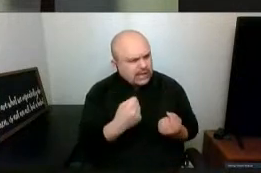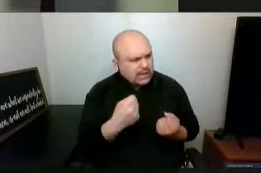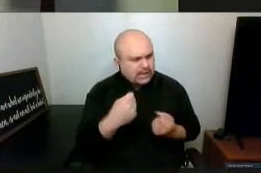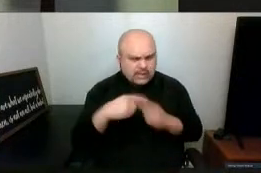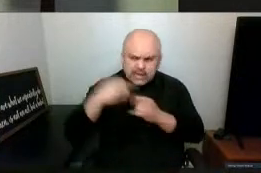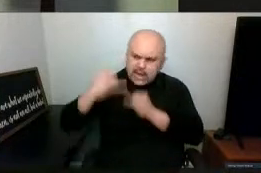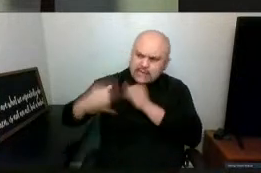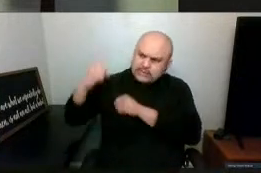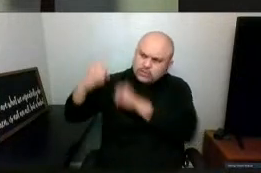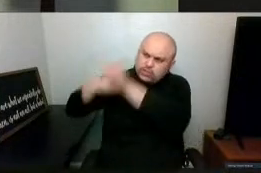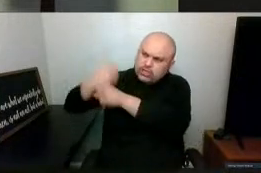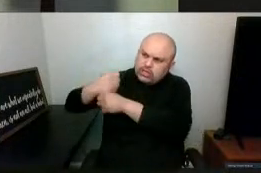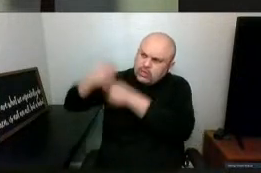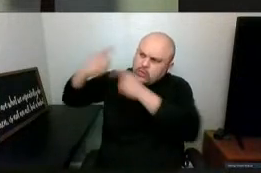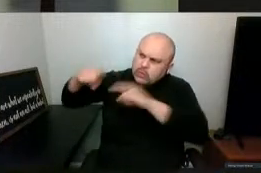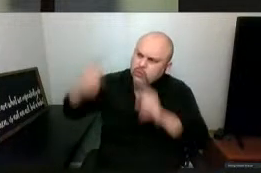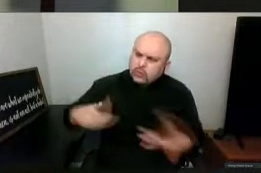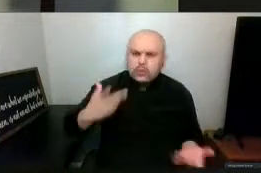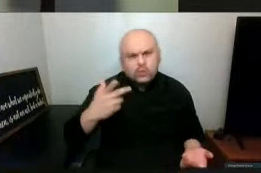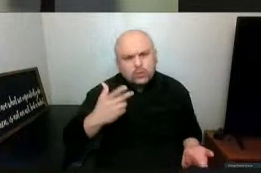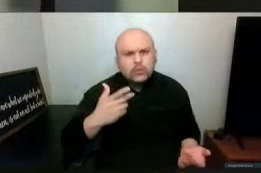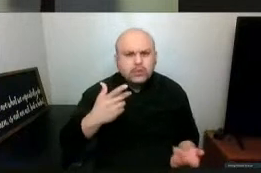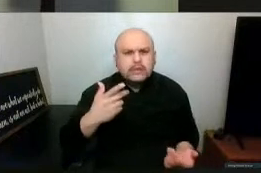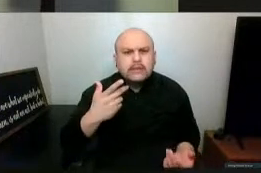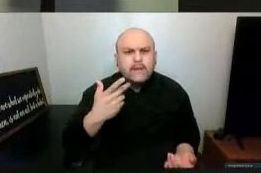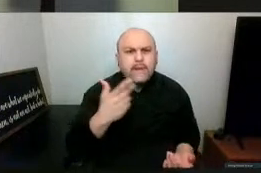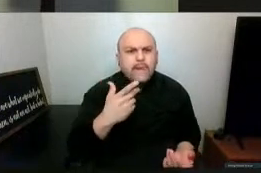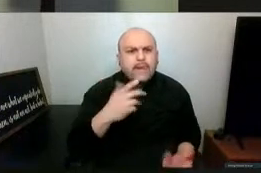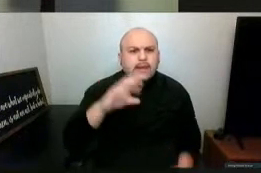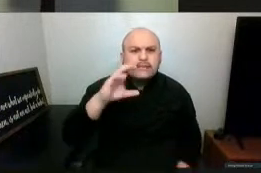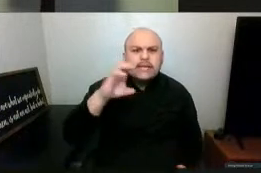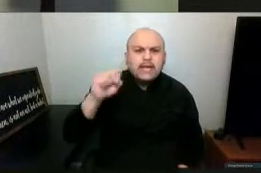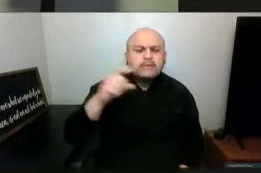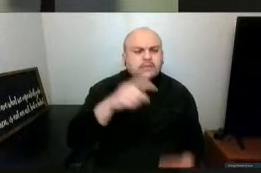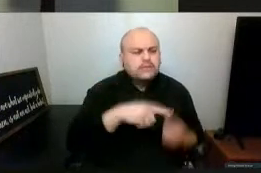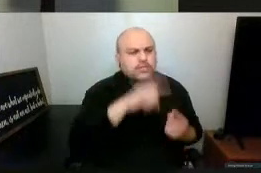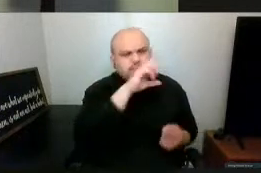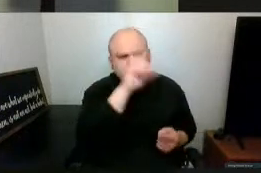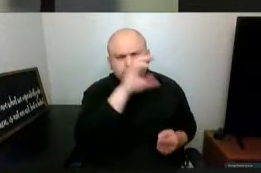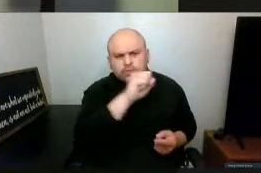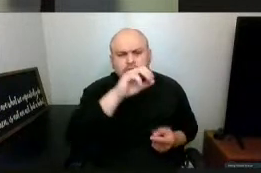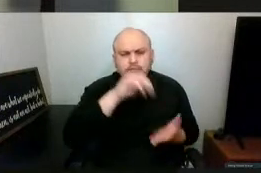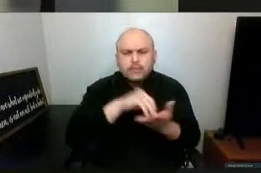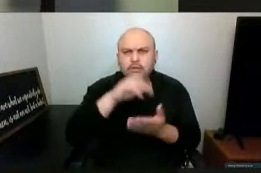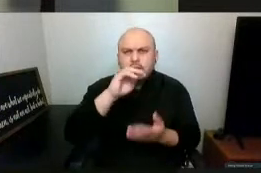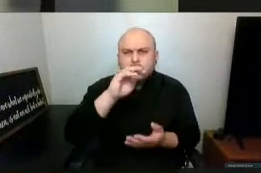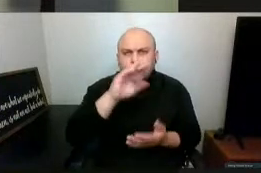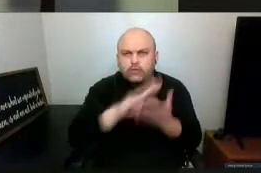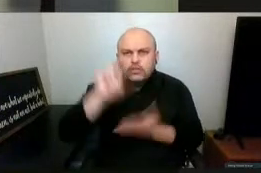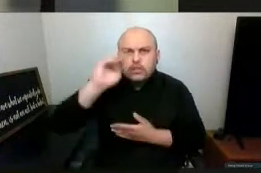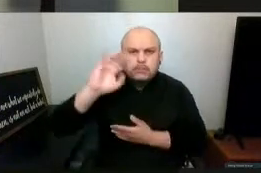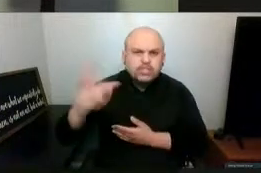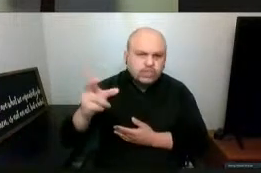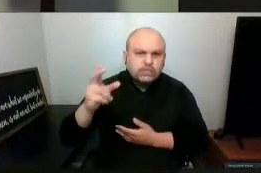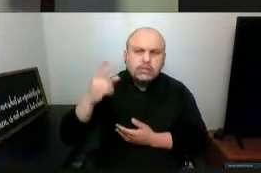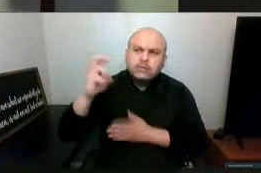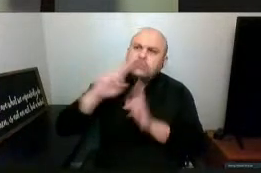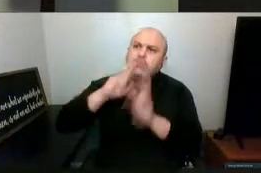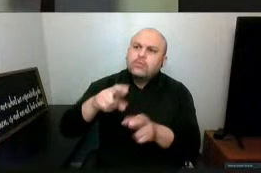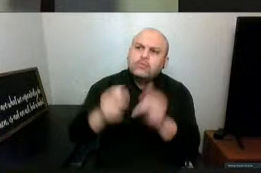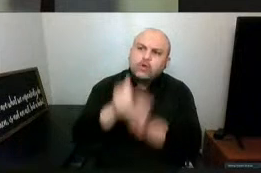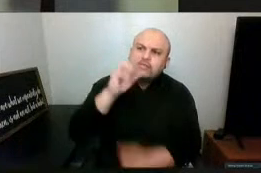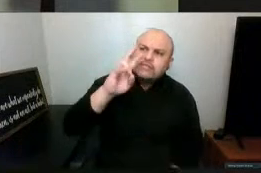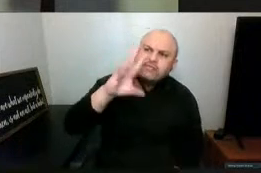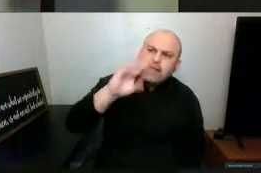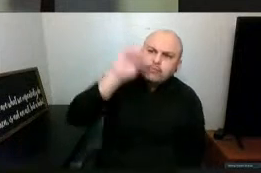The CS Mott Children's Hospital at the University of Michigan reported that almost 75%